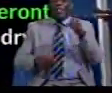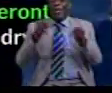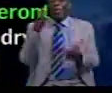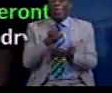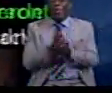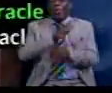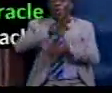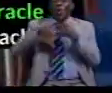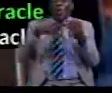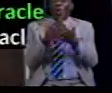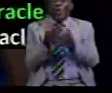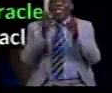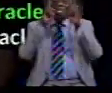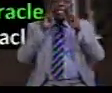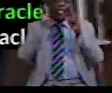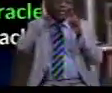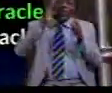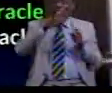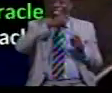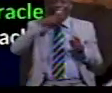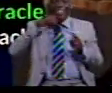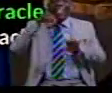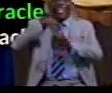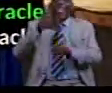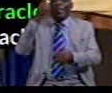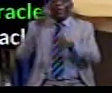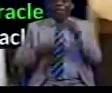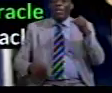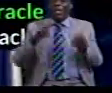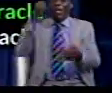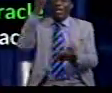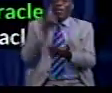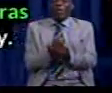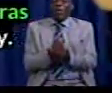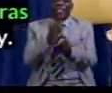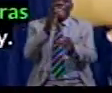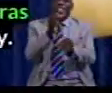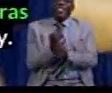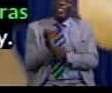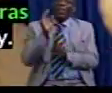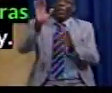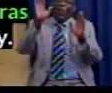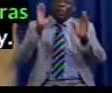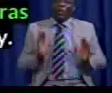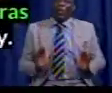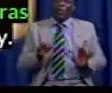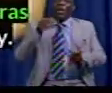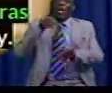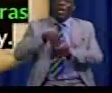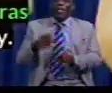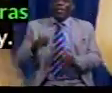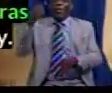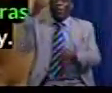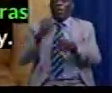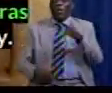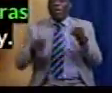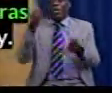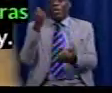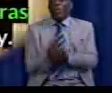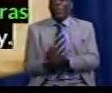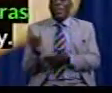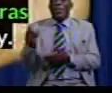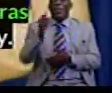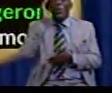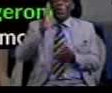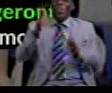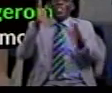At the final end, receive your miracles. At finally, you will